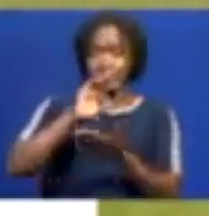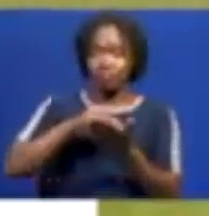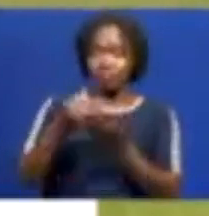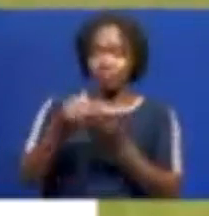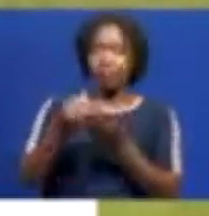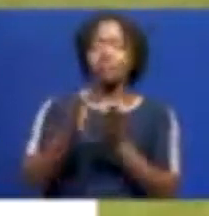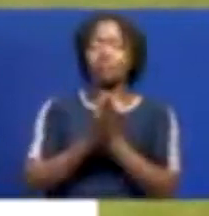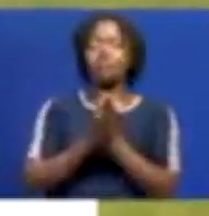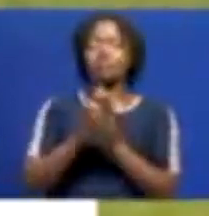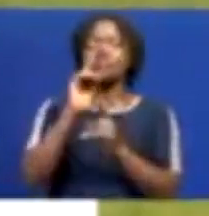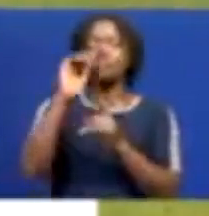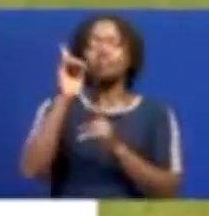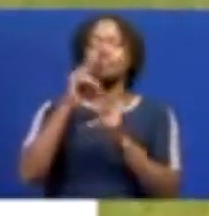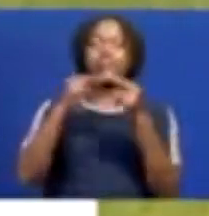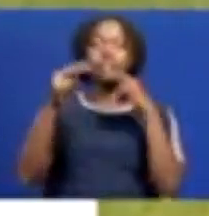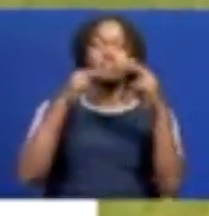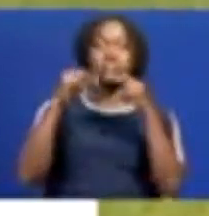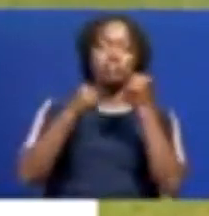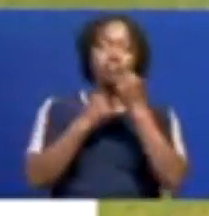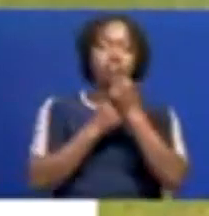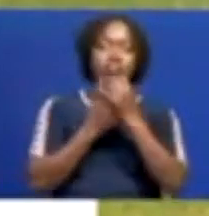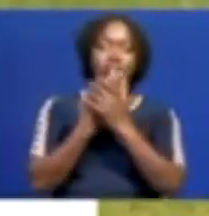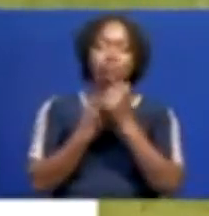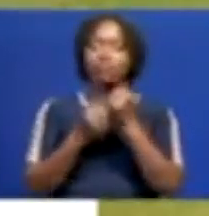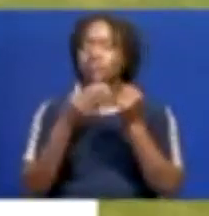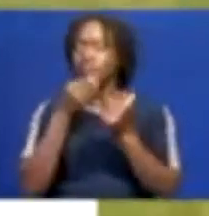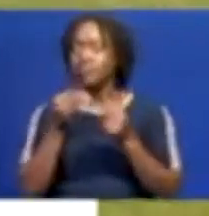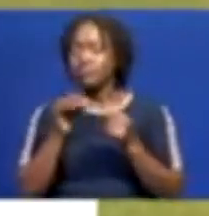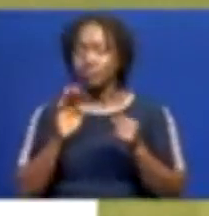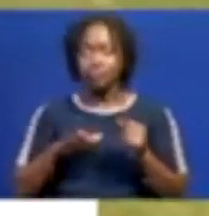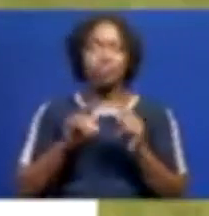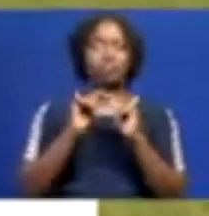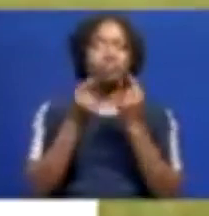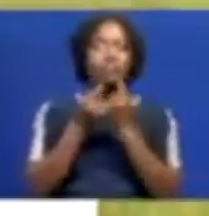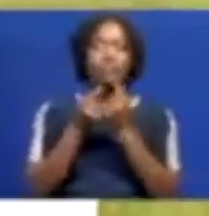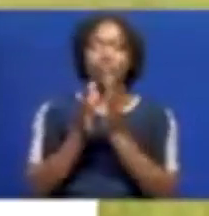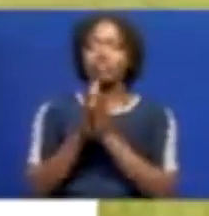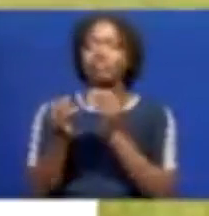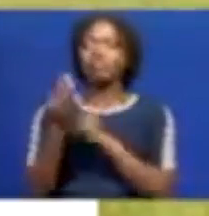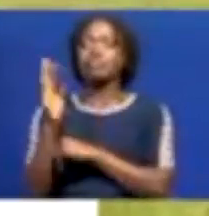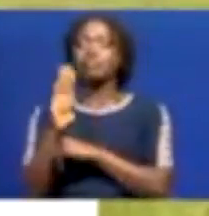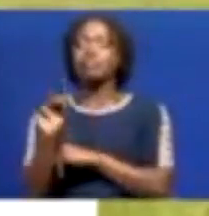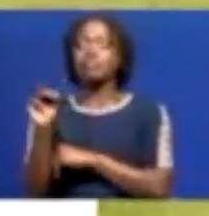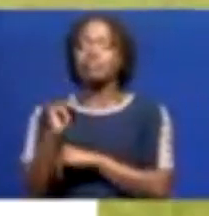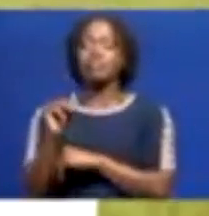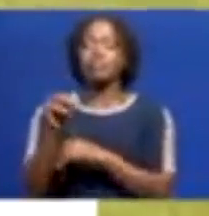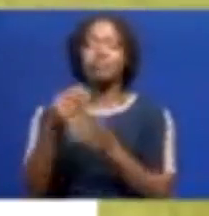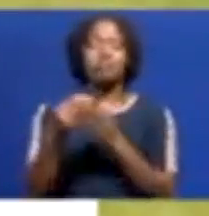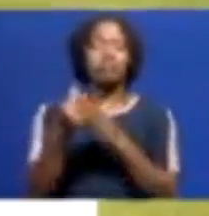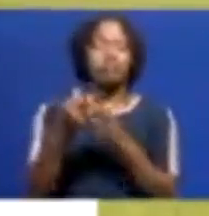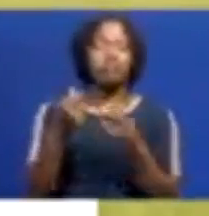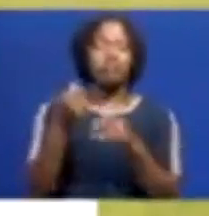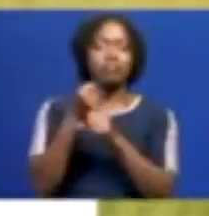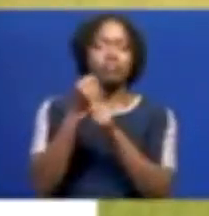event at a Nairobi hotel in support of both their men and women's team. The event raised 13 million shillings from stakeholders